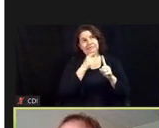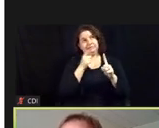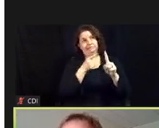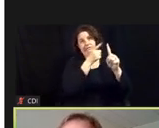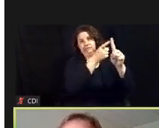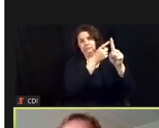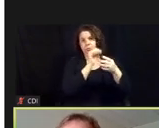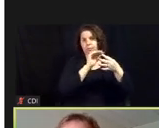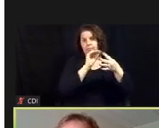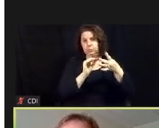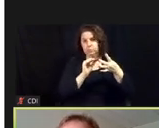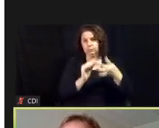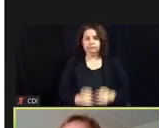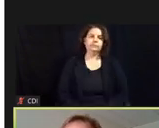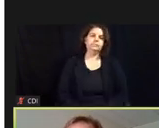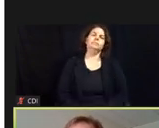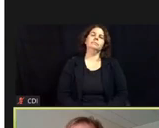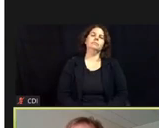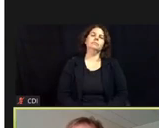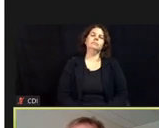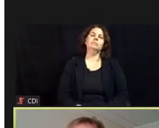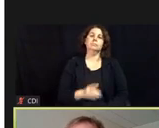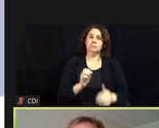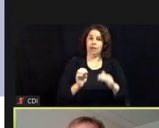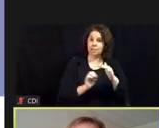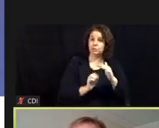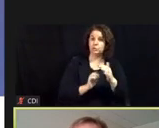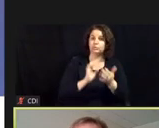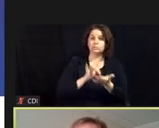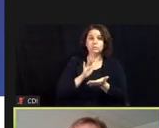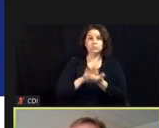elementary schools, middle schools, and high schools. Next, please.